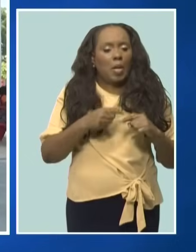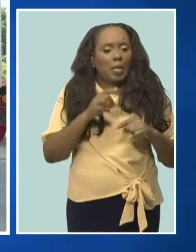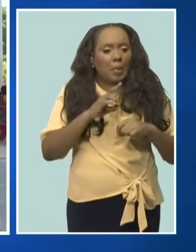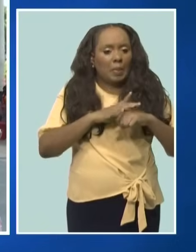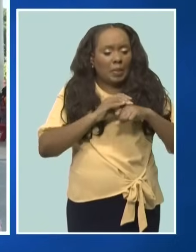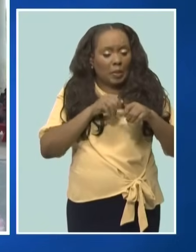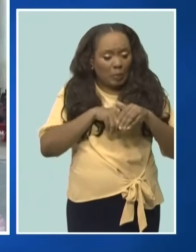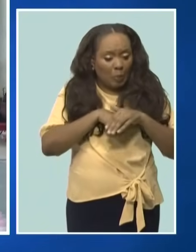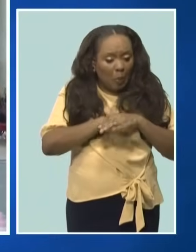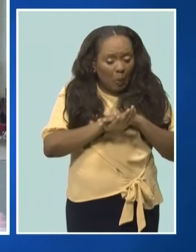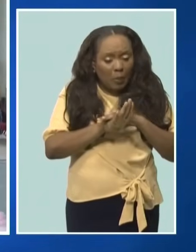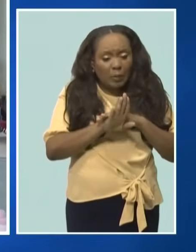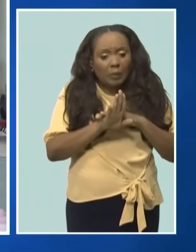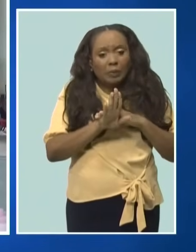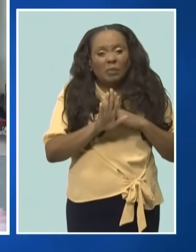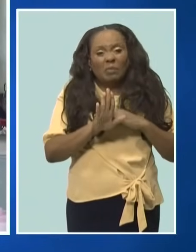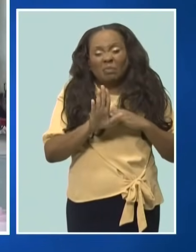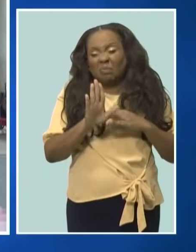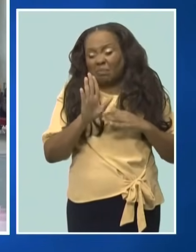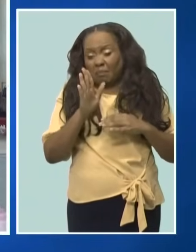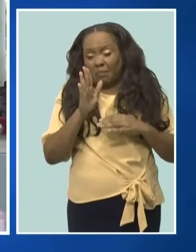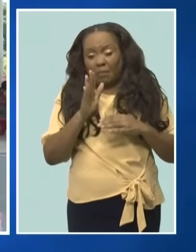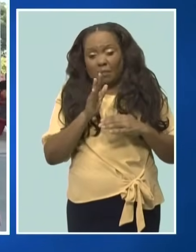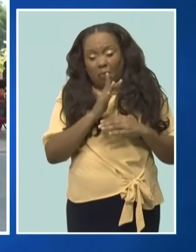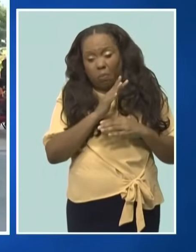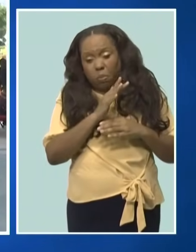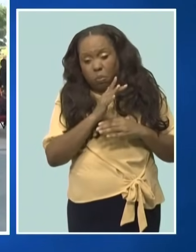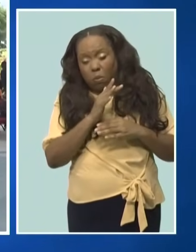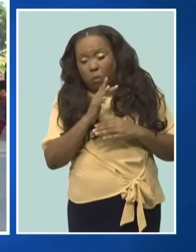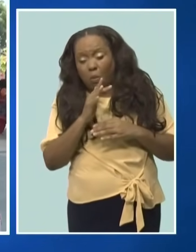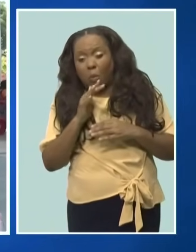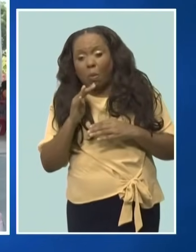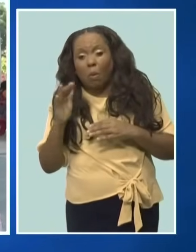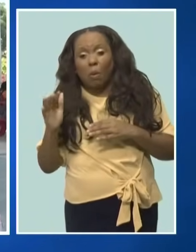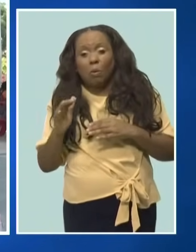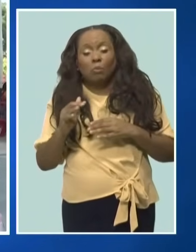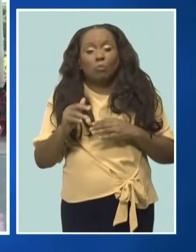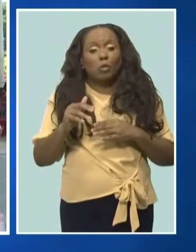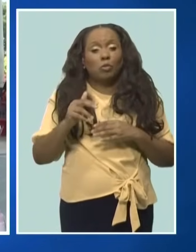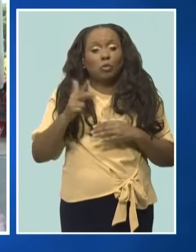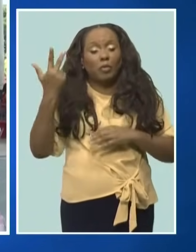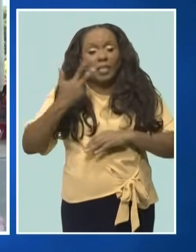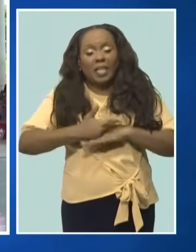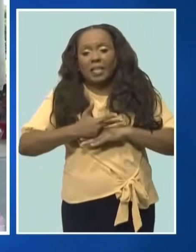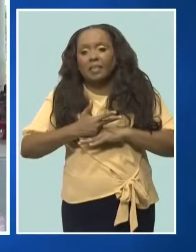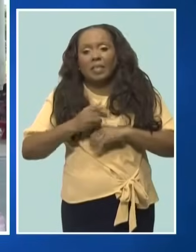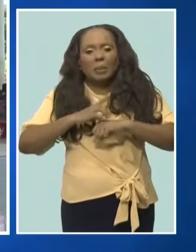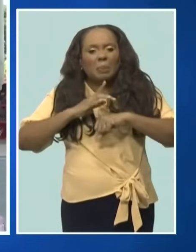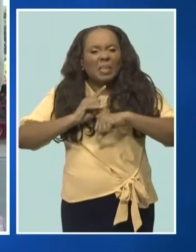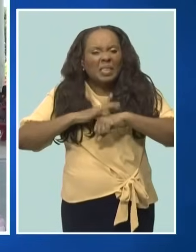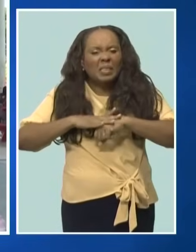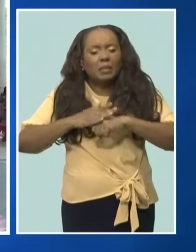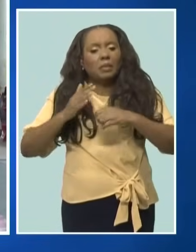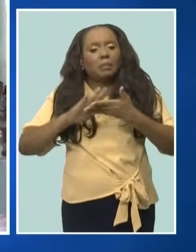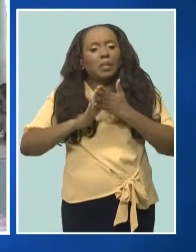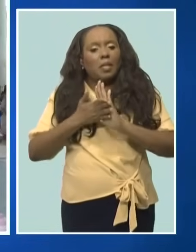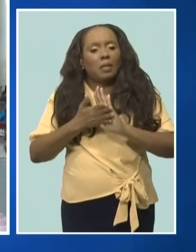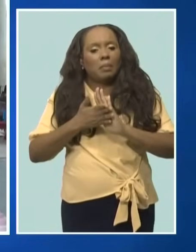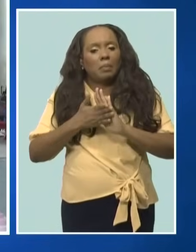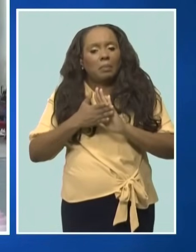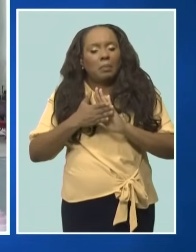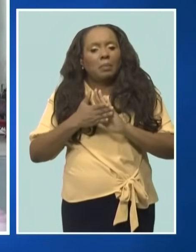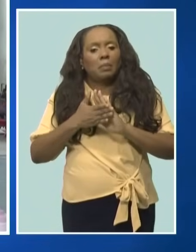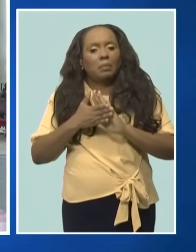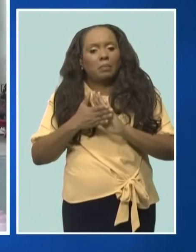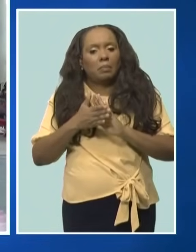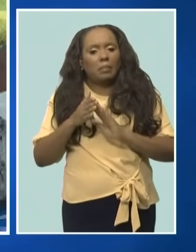stage, and that is pretty short because before it would have been up to 14 days, 2 weeks before you see that emergence taking place, but now it is